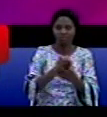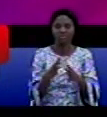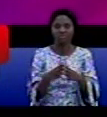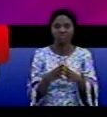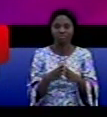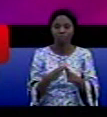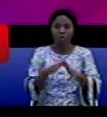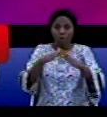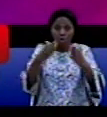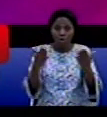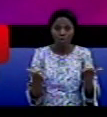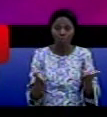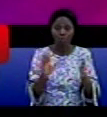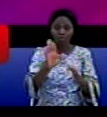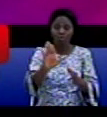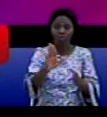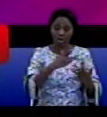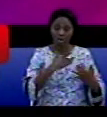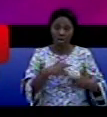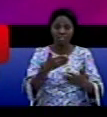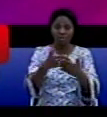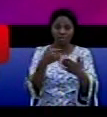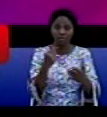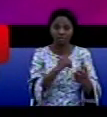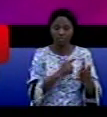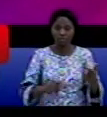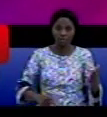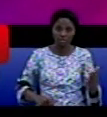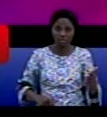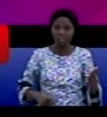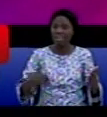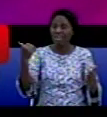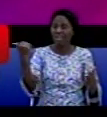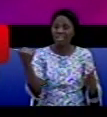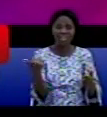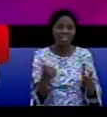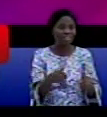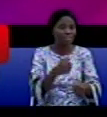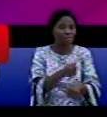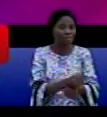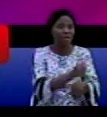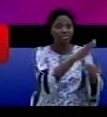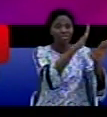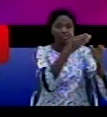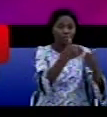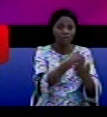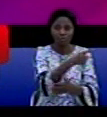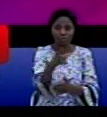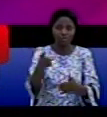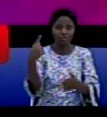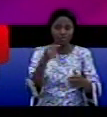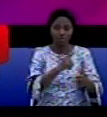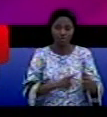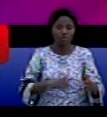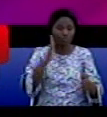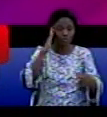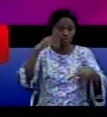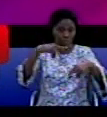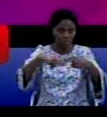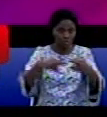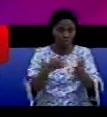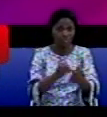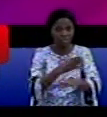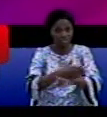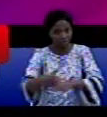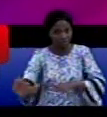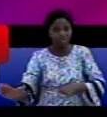Open your hearts before the Lord. Any mountain before you, the Lord will roll it away. Chains